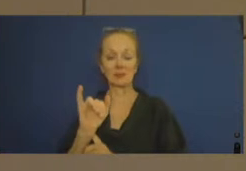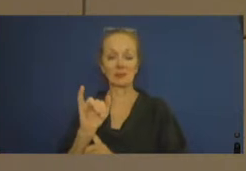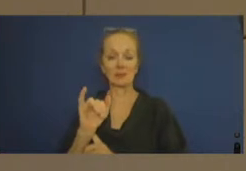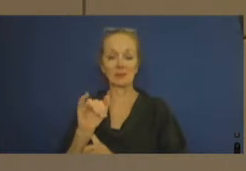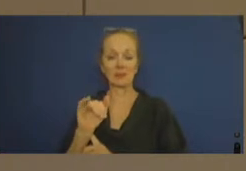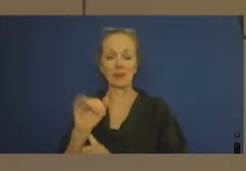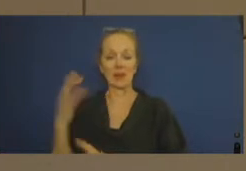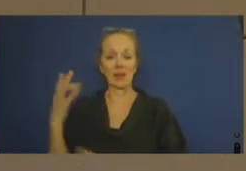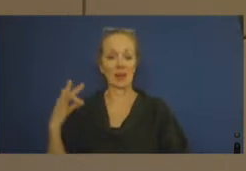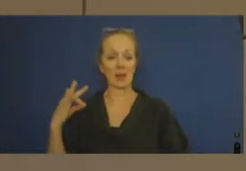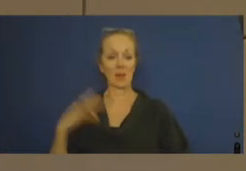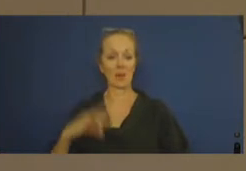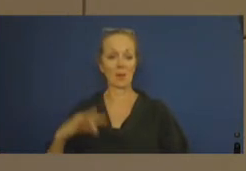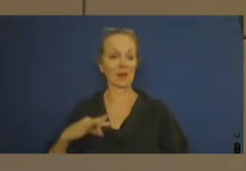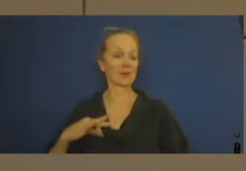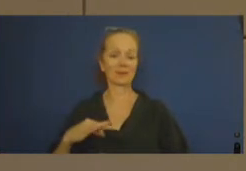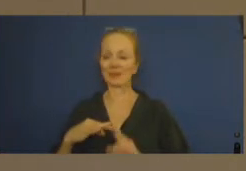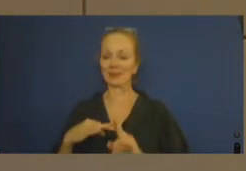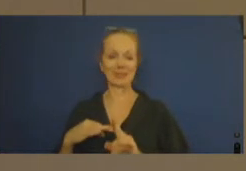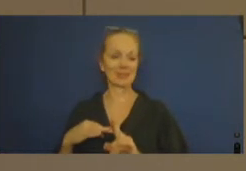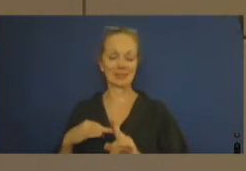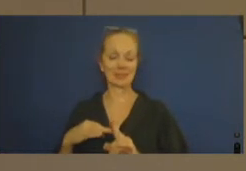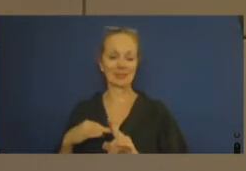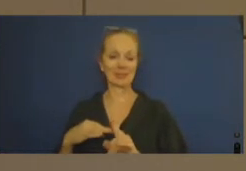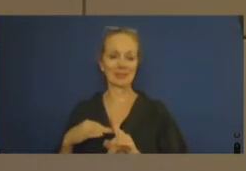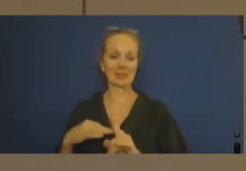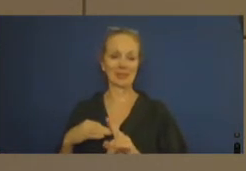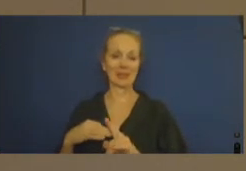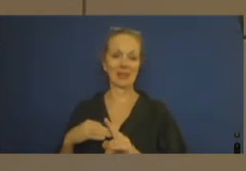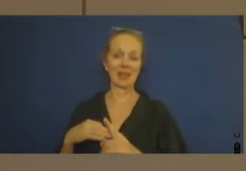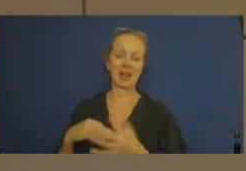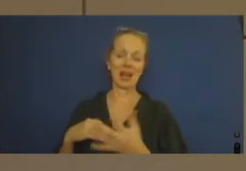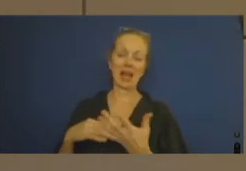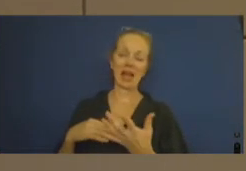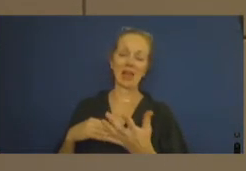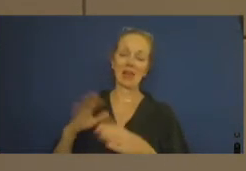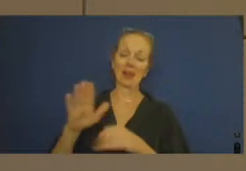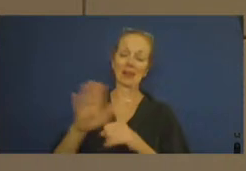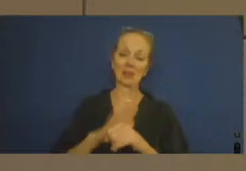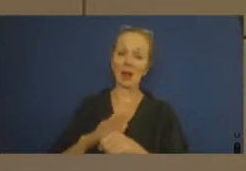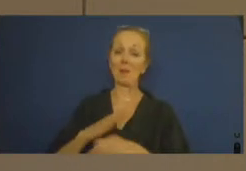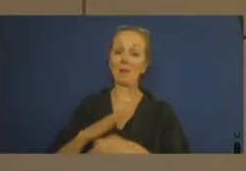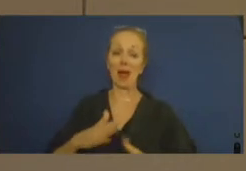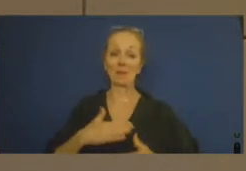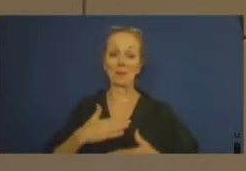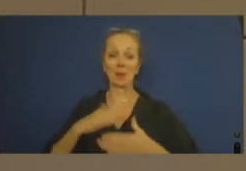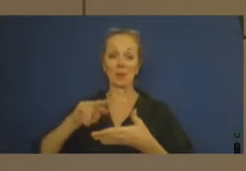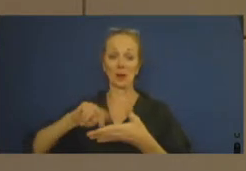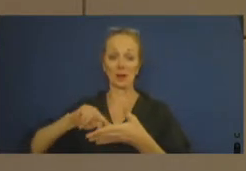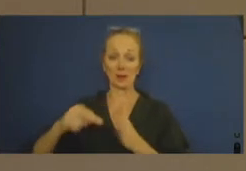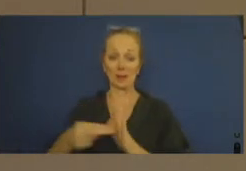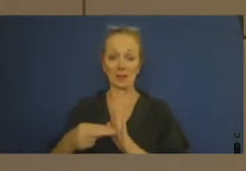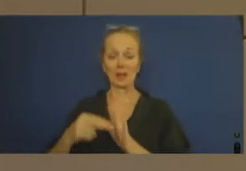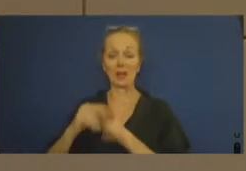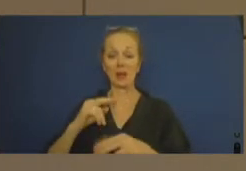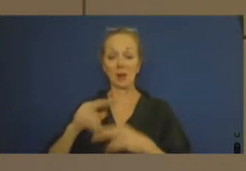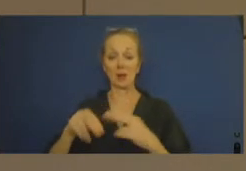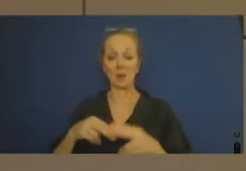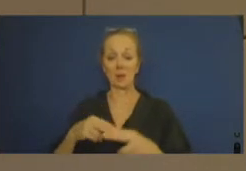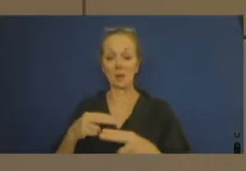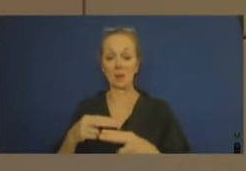or a benefit for that area. And I'm happy that we are intentional about